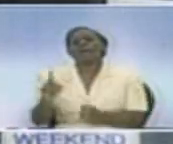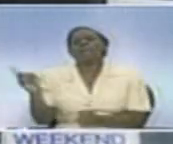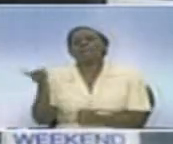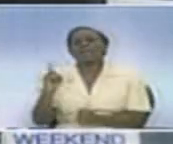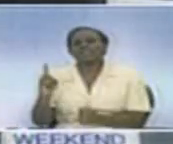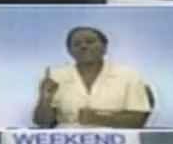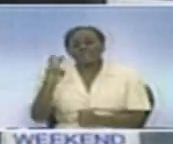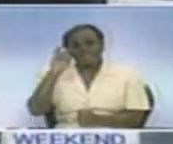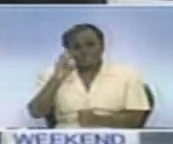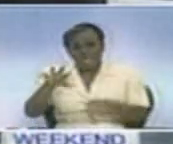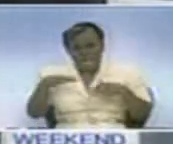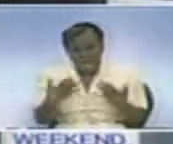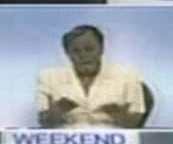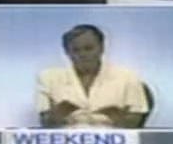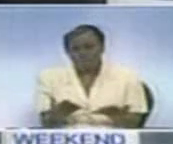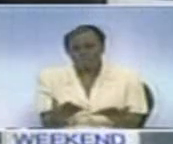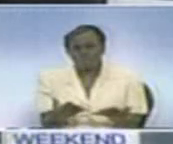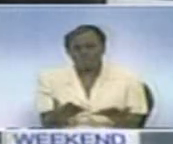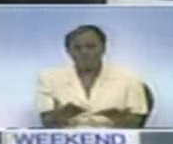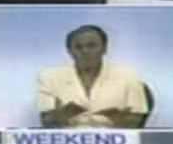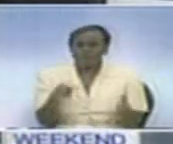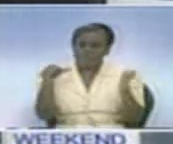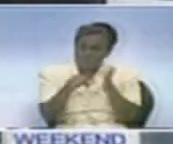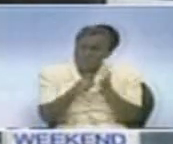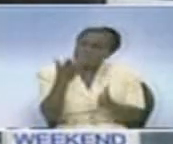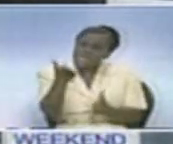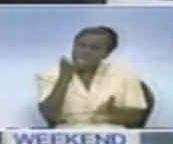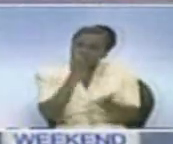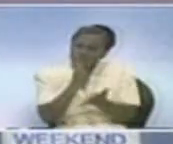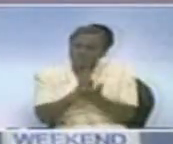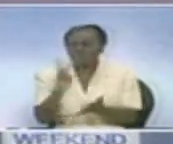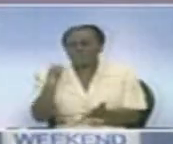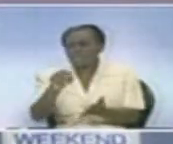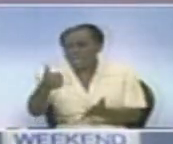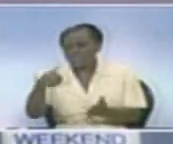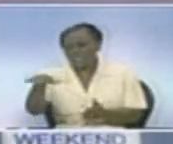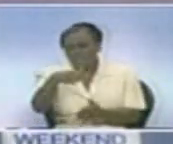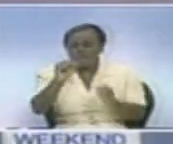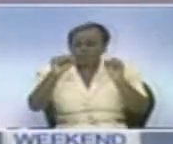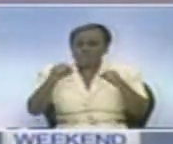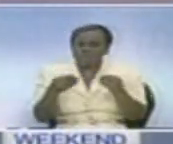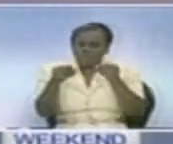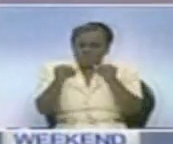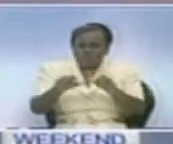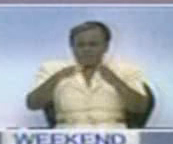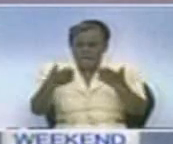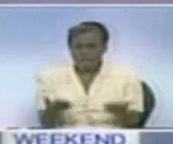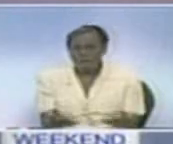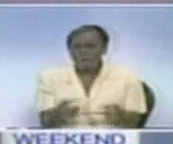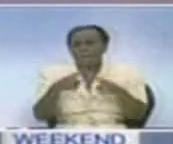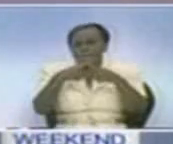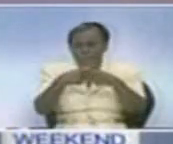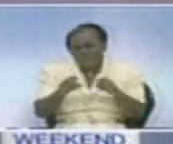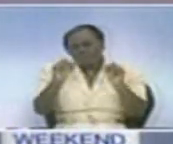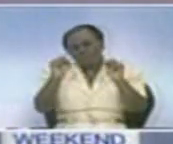looked into in regards to say, okay, was there a problem in Peketoni and other areas and how can we sort that out? But could